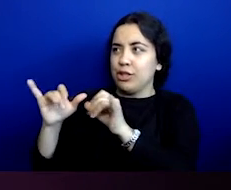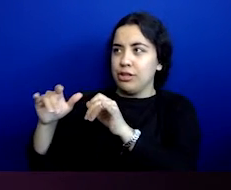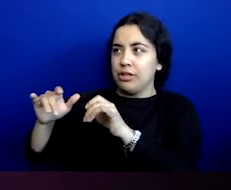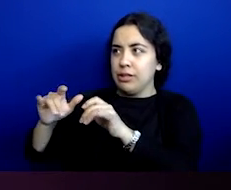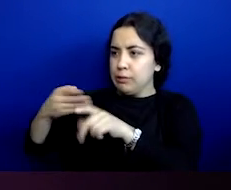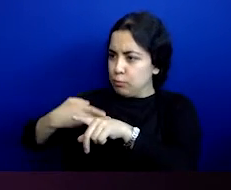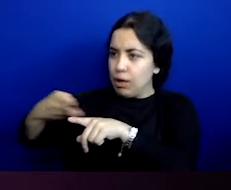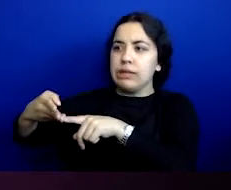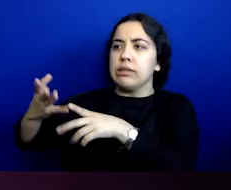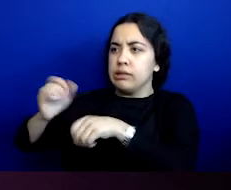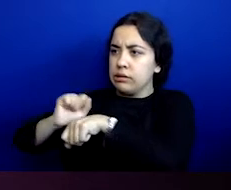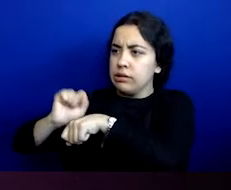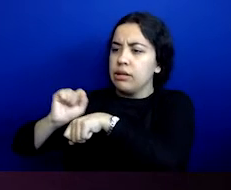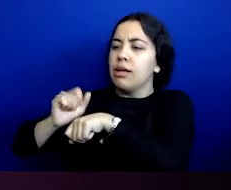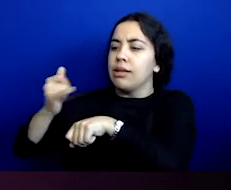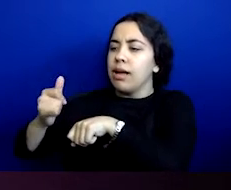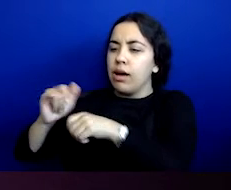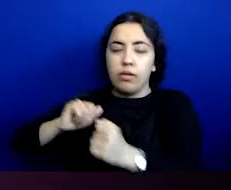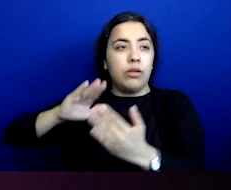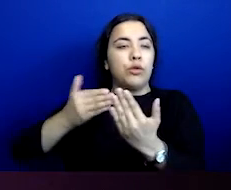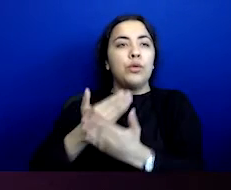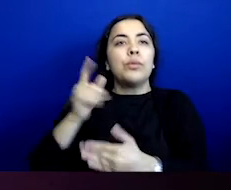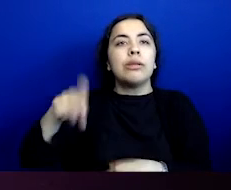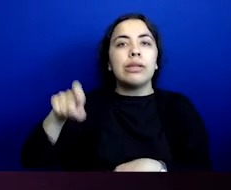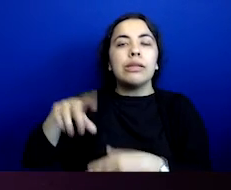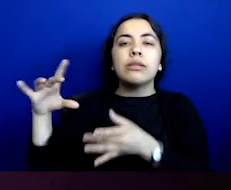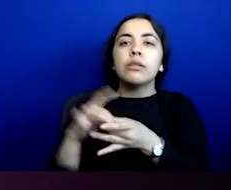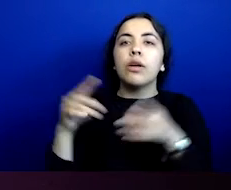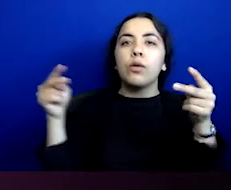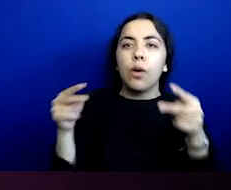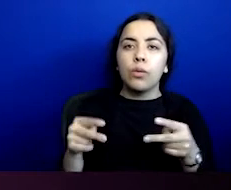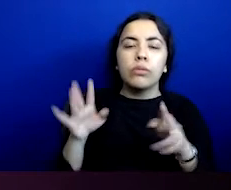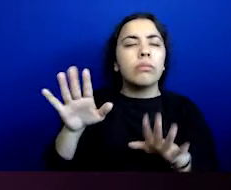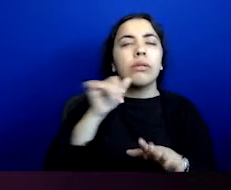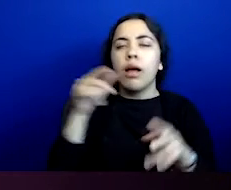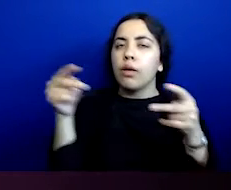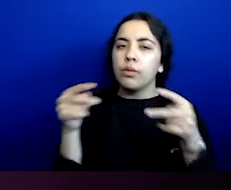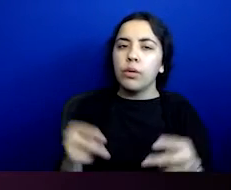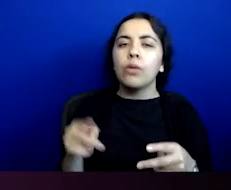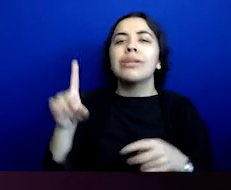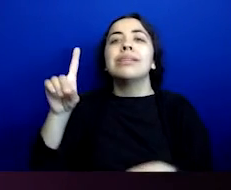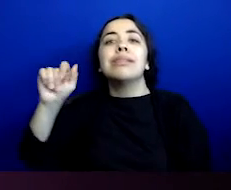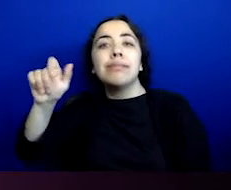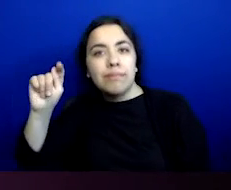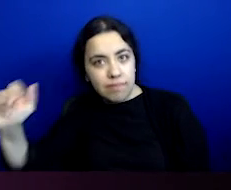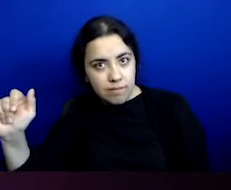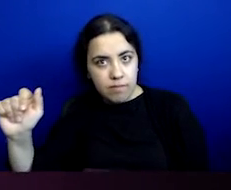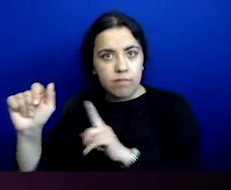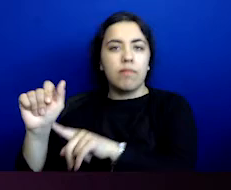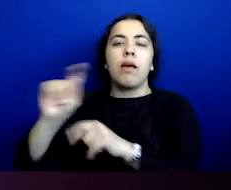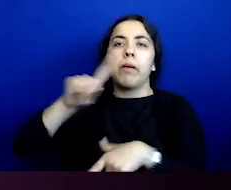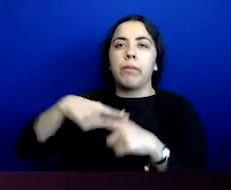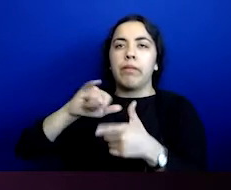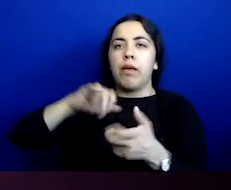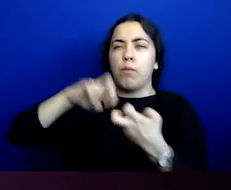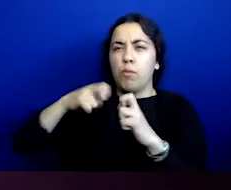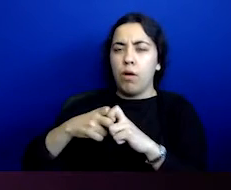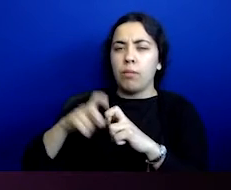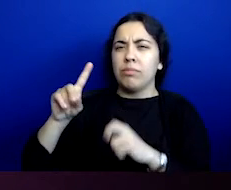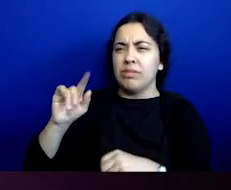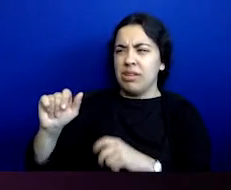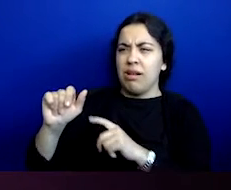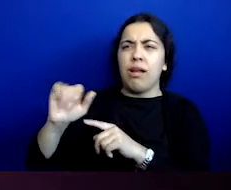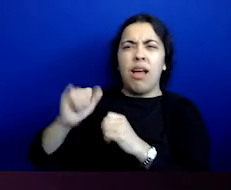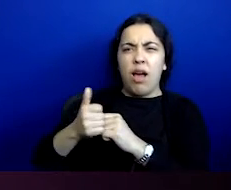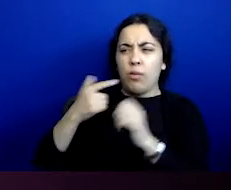practices are now facing new needs. And this is centered around code. I mean, not code, this is centered around data. And this is centered around the problem of data of how